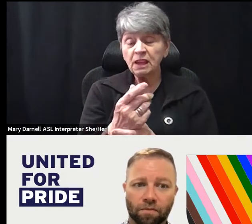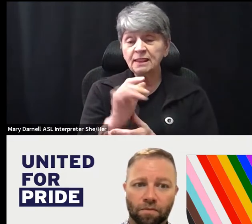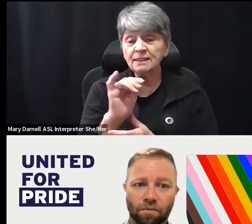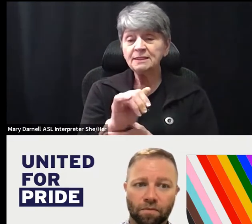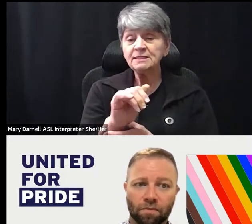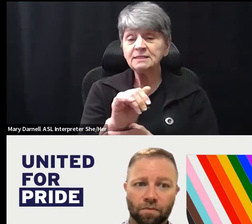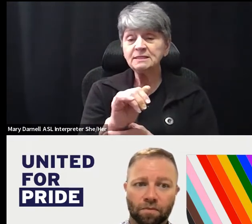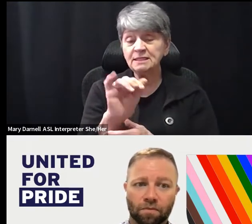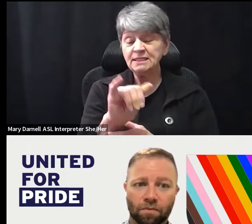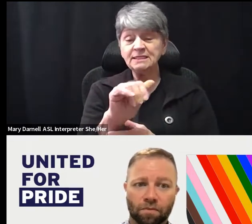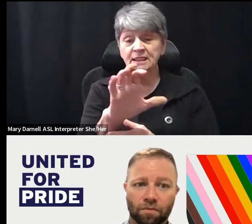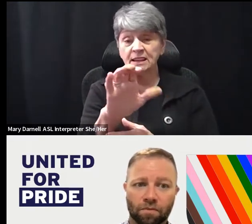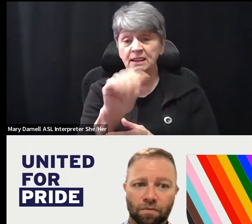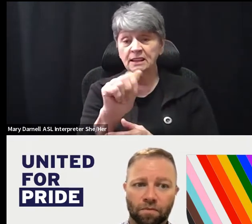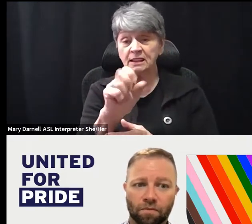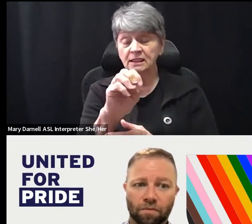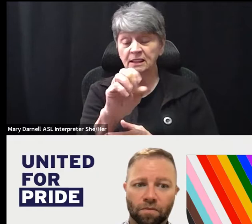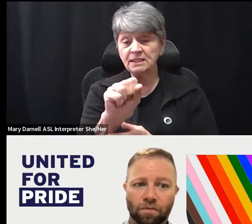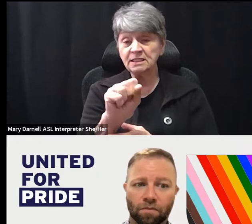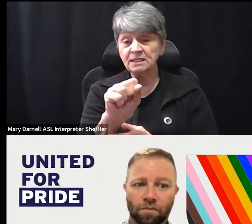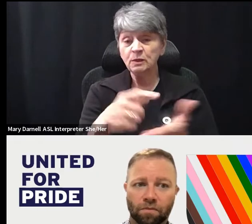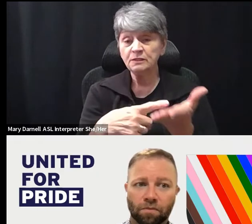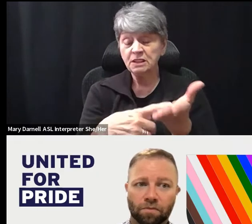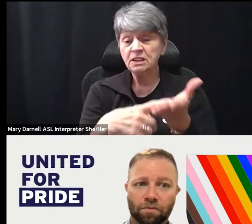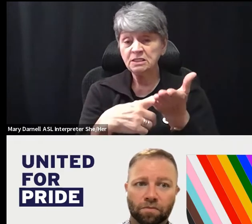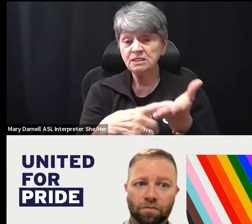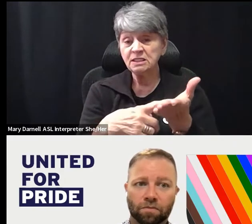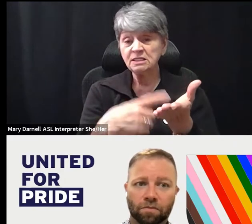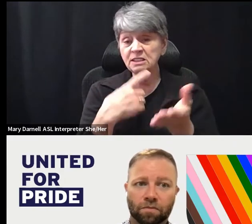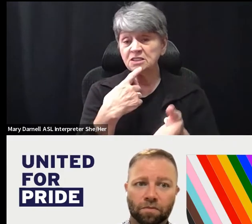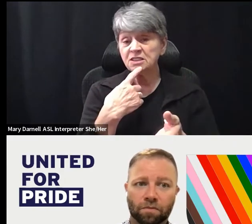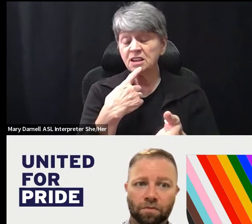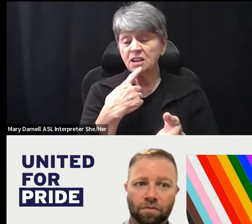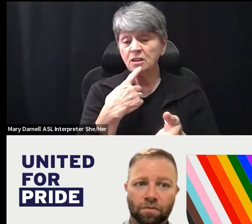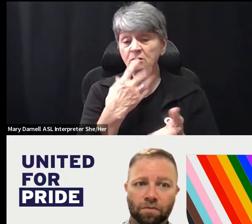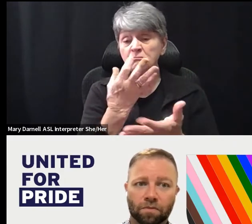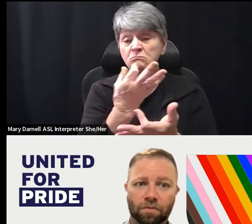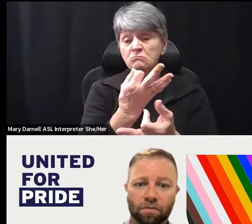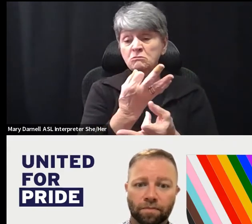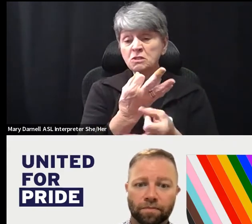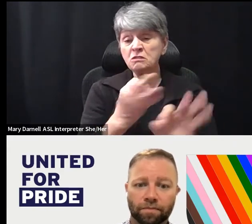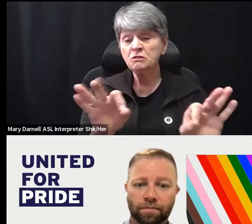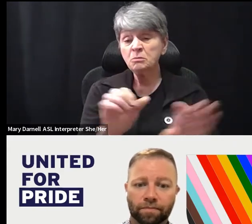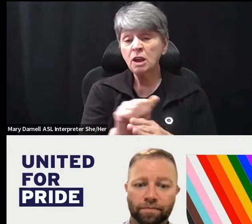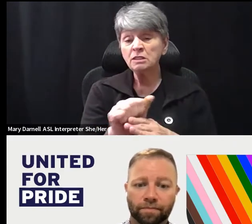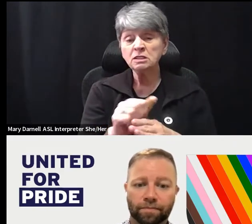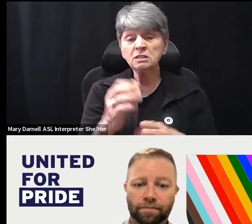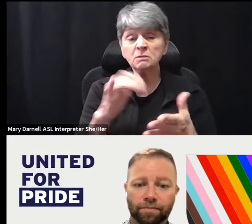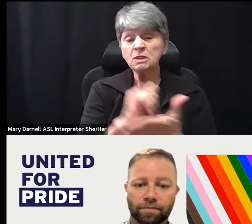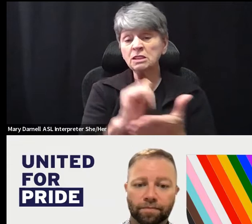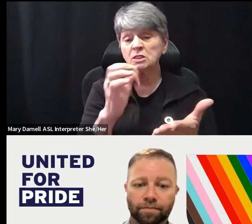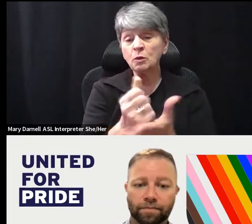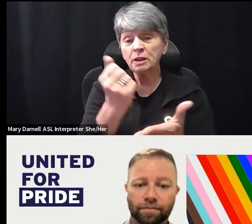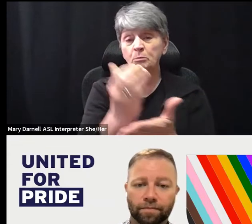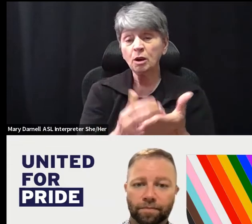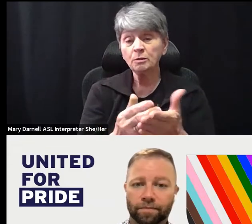cases we talked about, a new test for the Establishment Clause. They just kind of say, the free exercise clause wins. Yeah, I